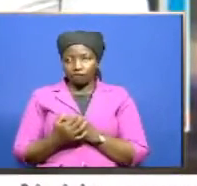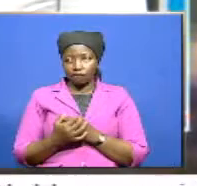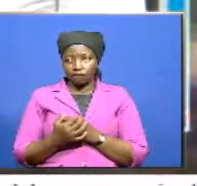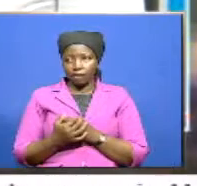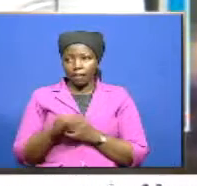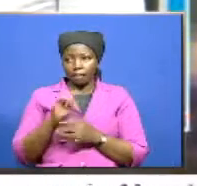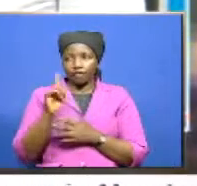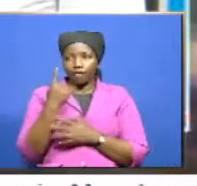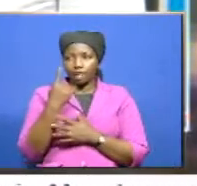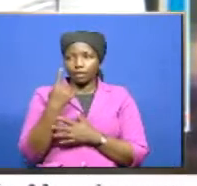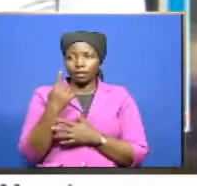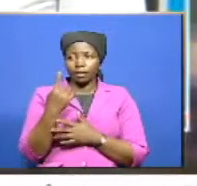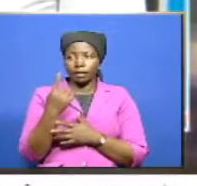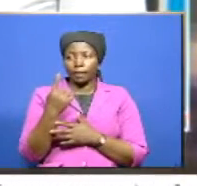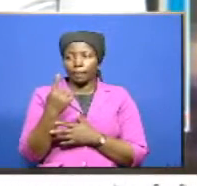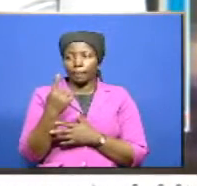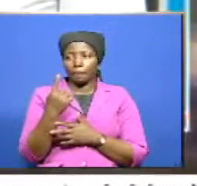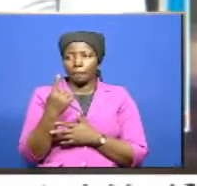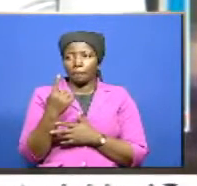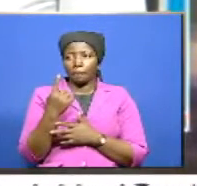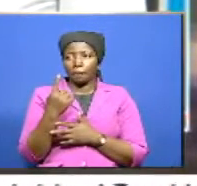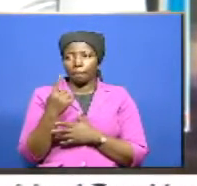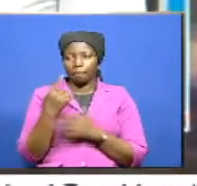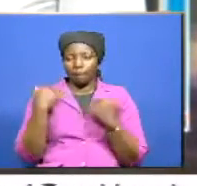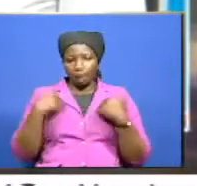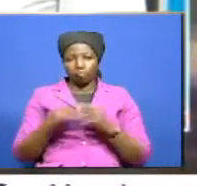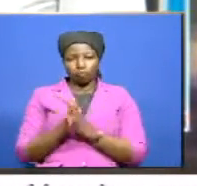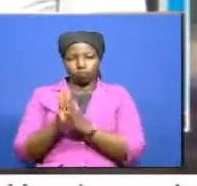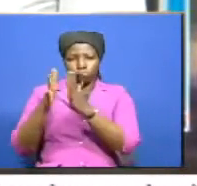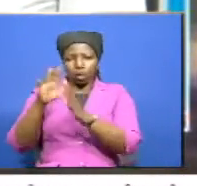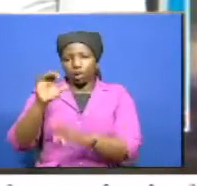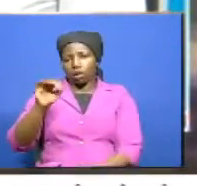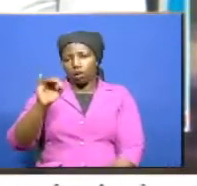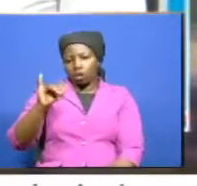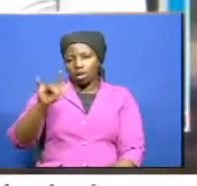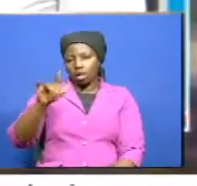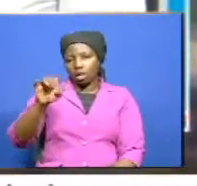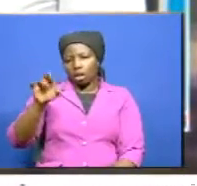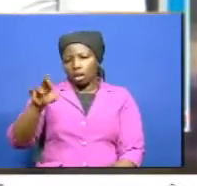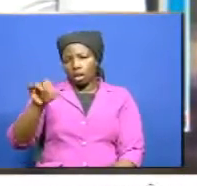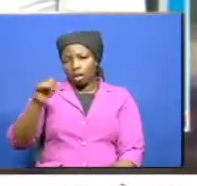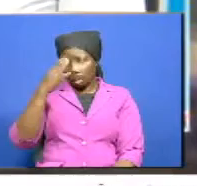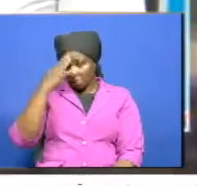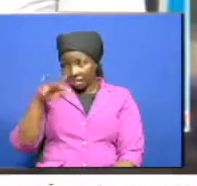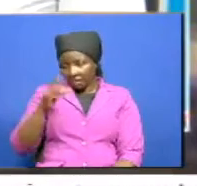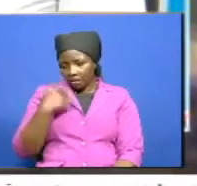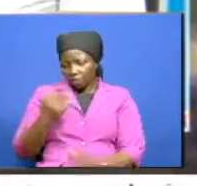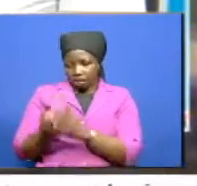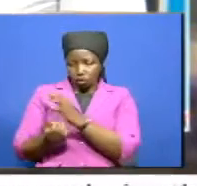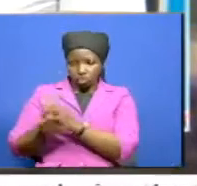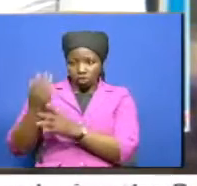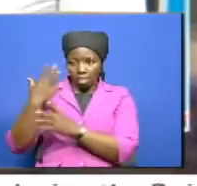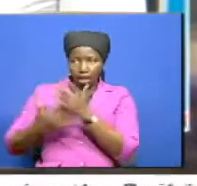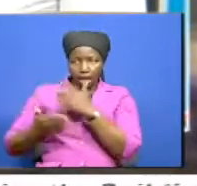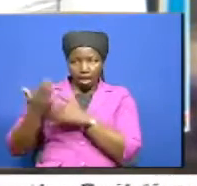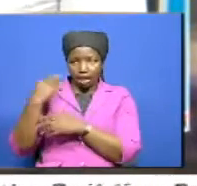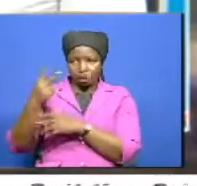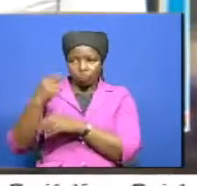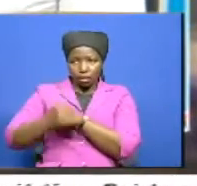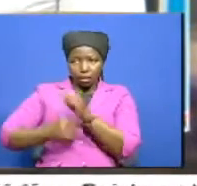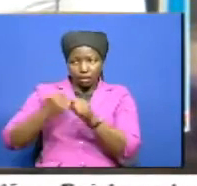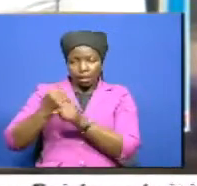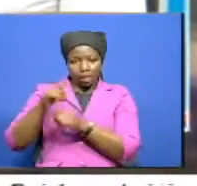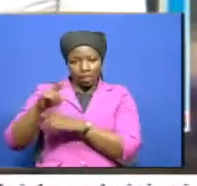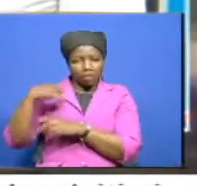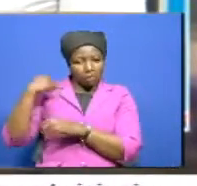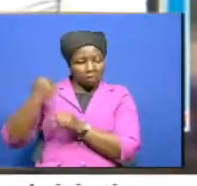first of all, obviously, credit to Oilers. I mean, we've seen Oilers grow in the last 2 years. They've been very consistent. I think their management has done very well to